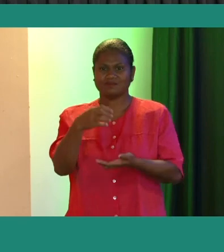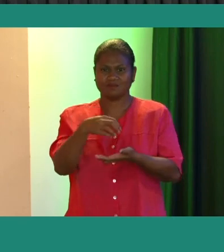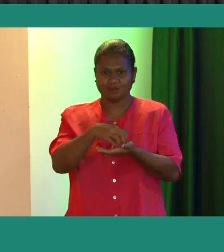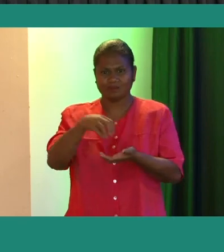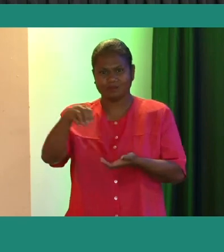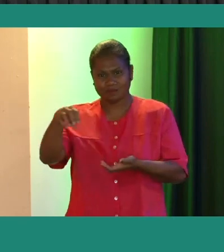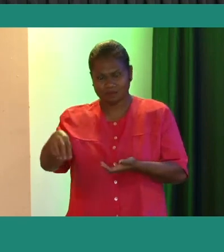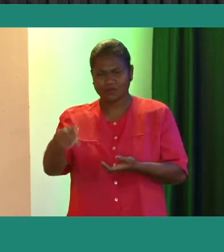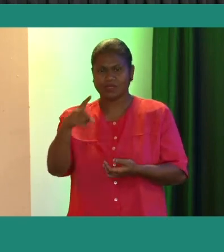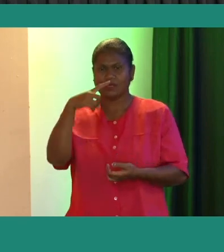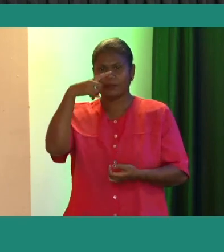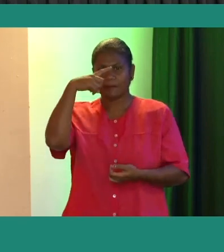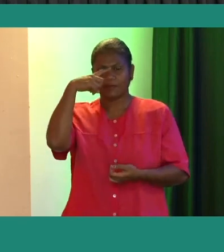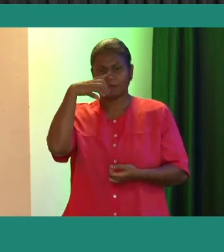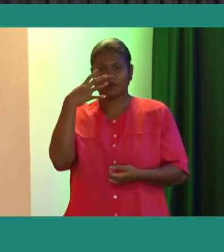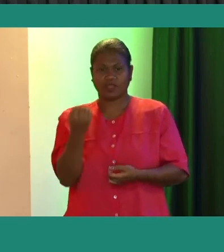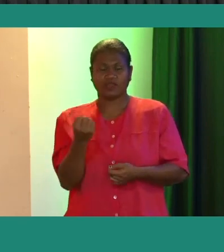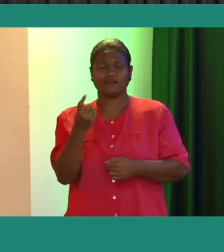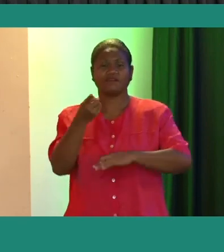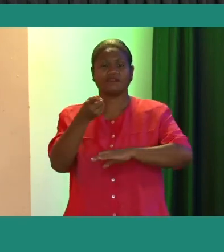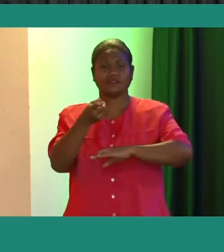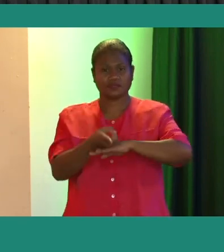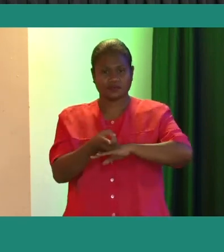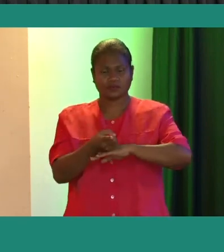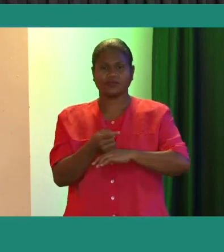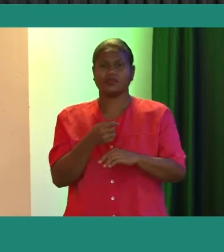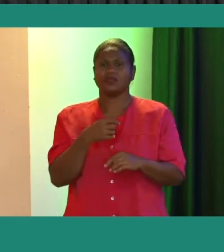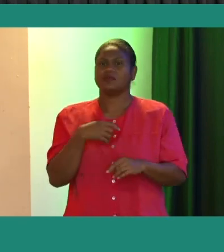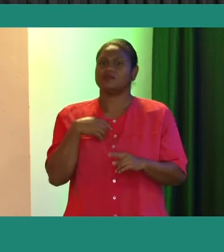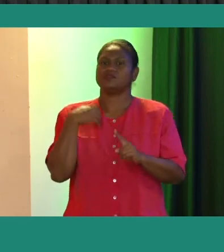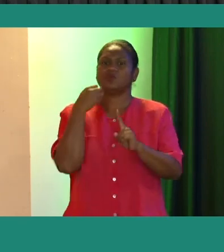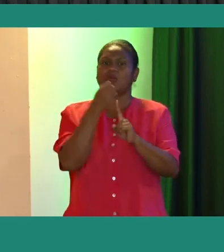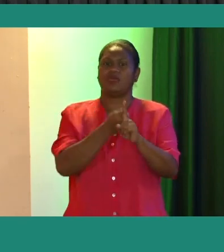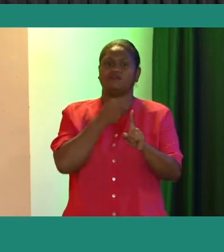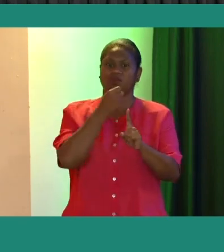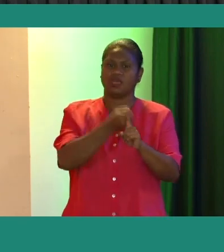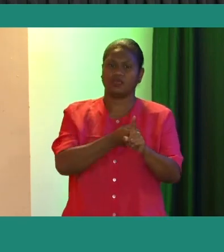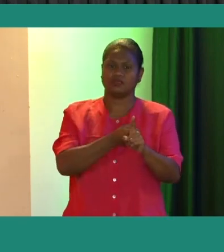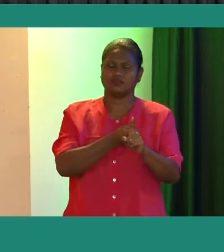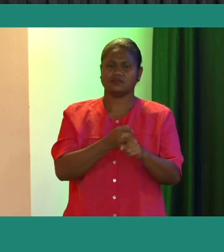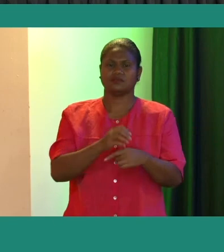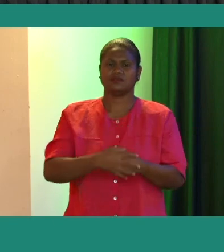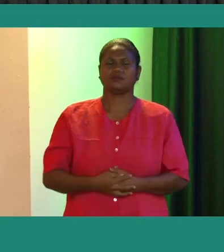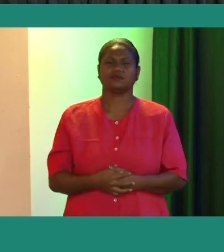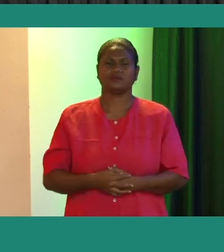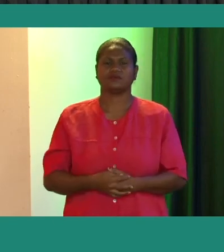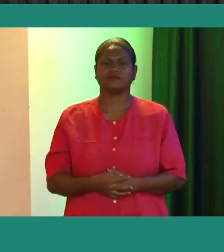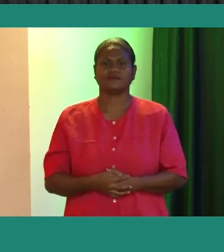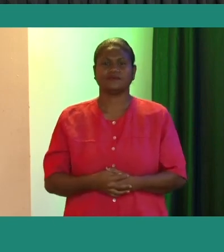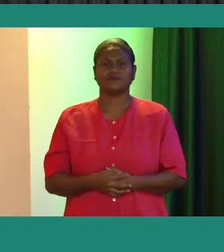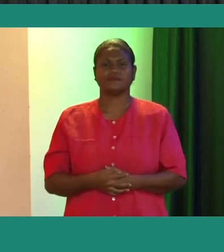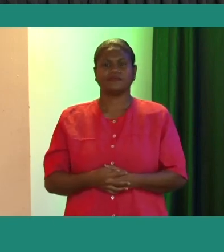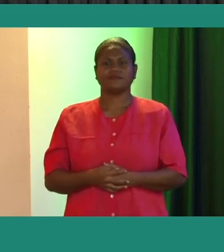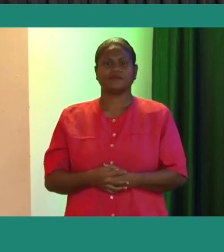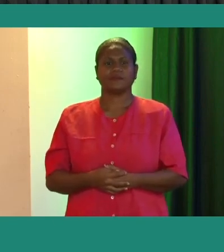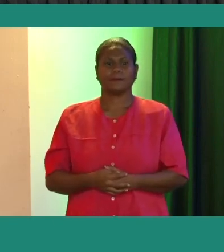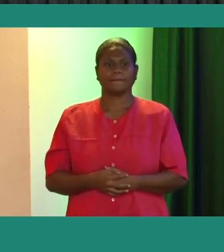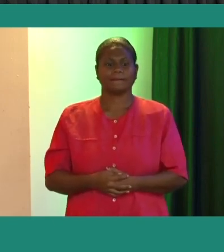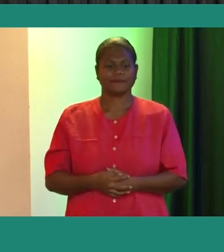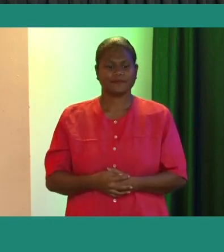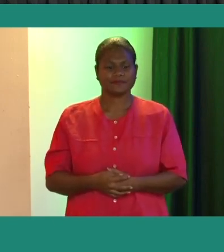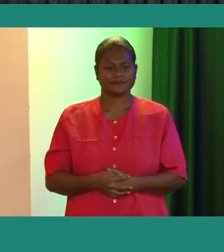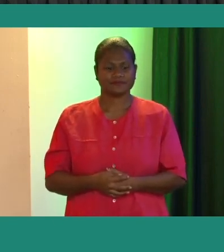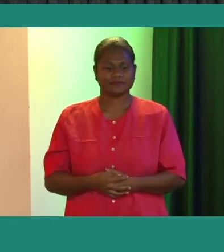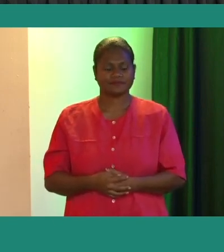people living with disabilities to advocate and do its program. I think that question is for you,